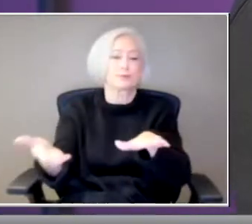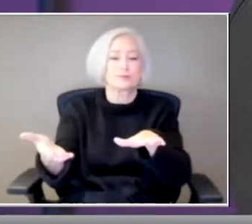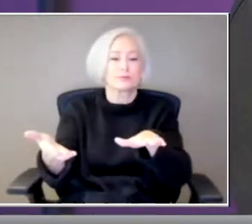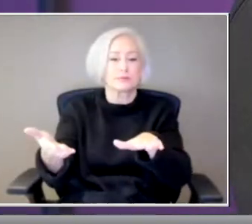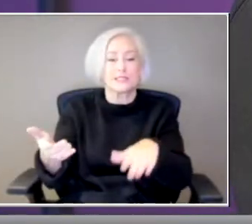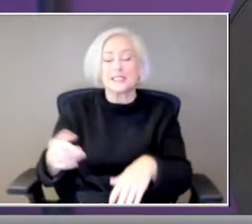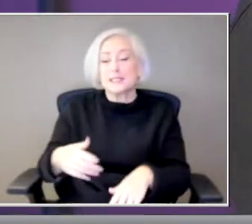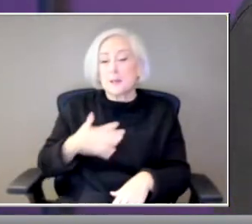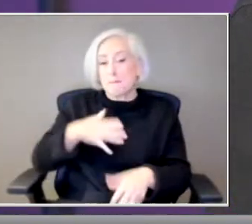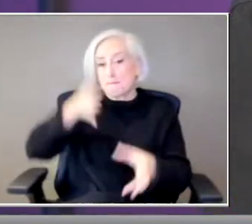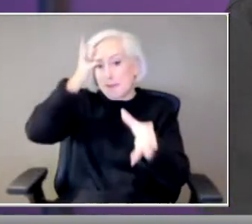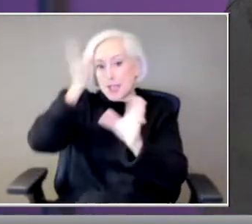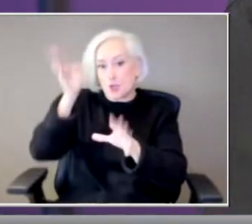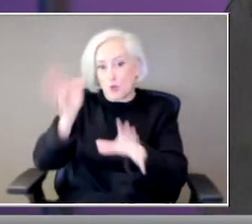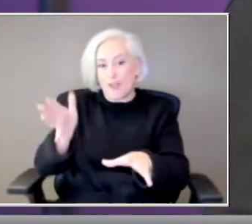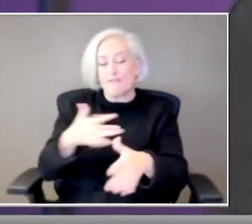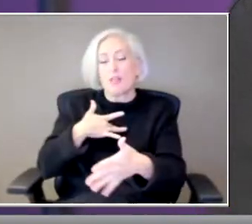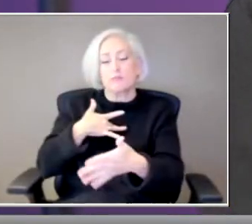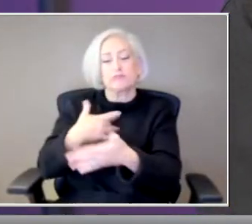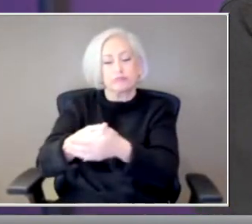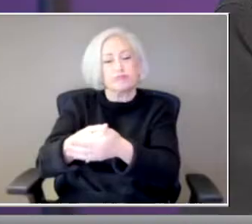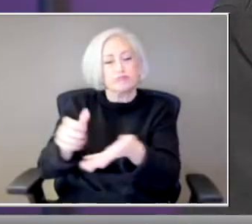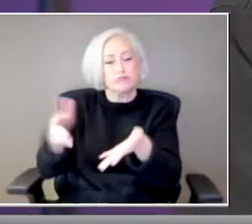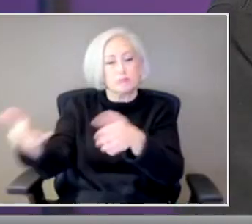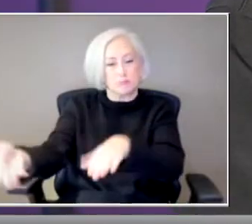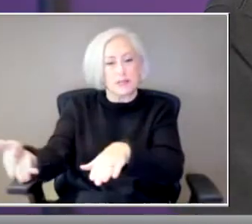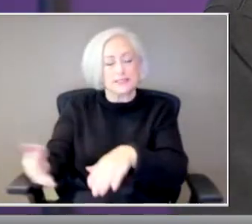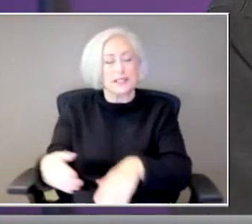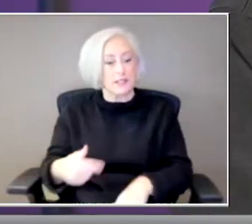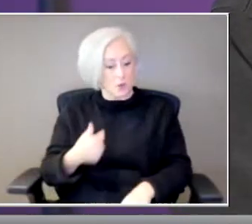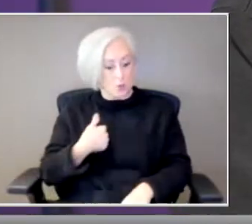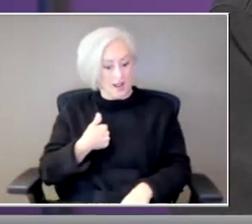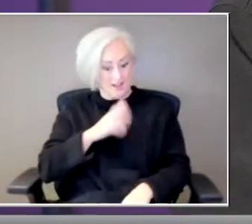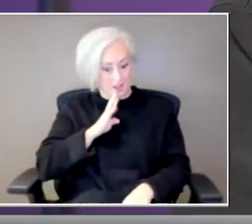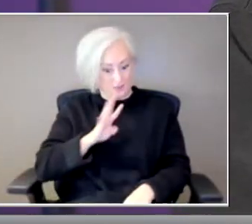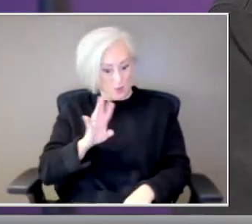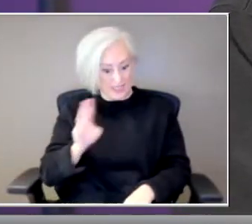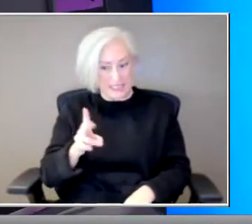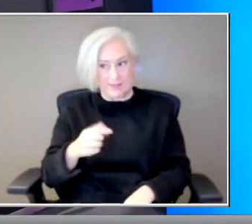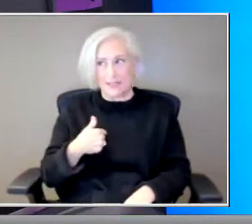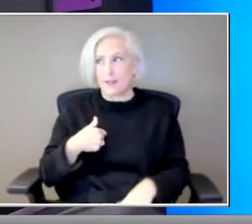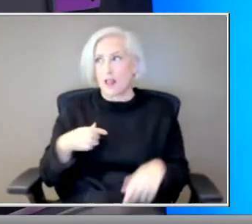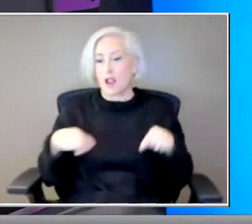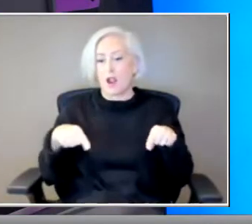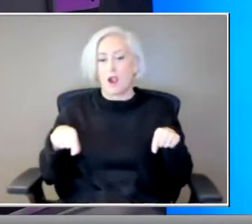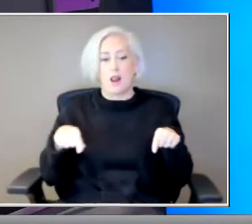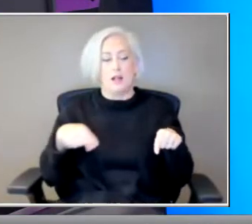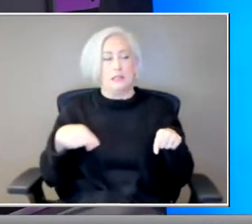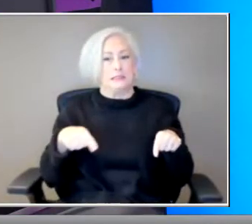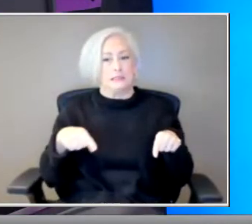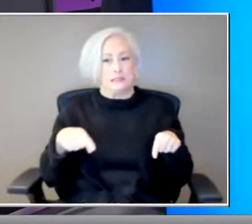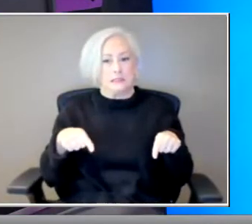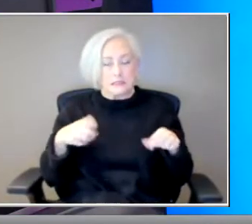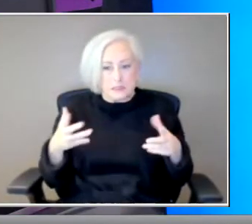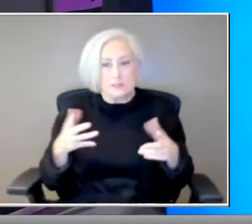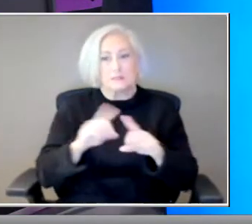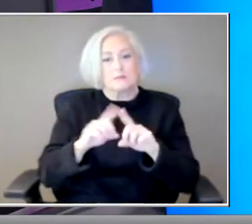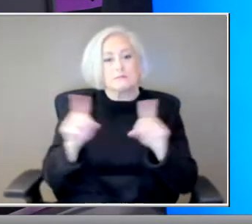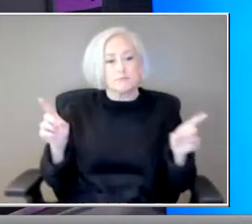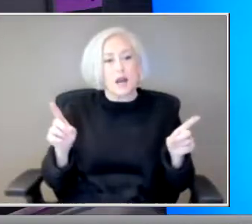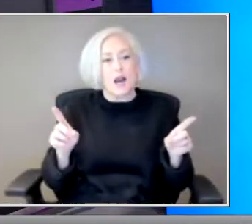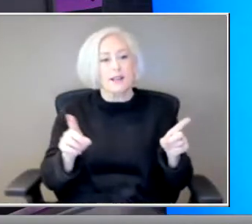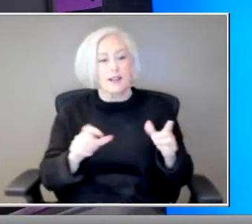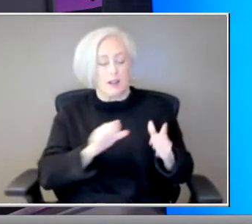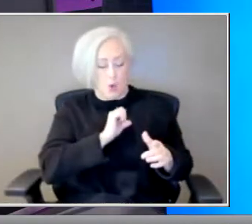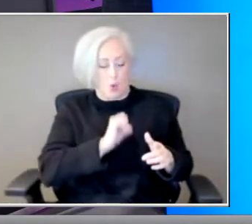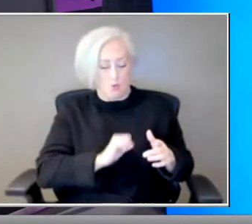away from a heart attack. So when I hit 47, I was a little nervous. Sure you were. You know, but I had open heart surgery when I was